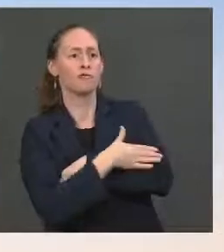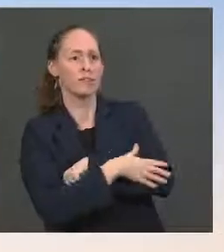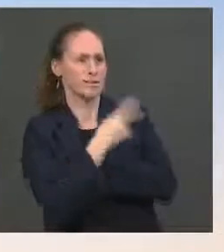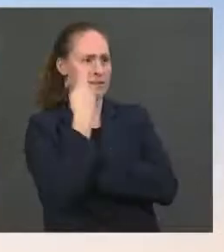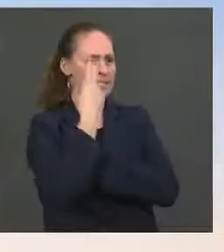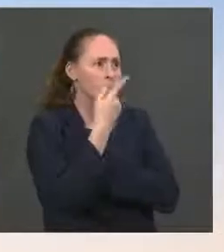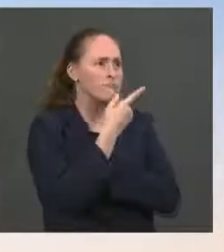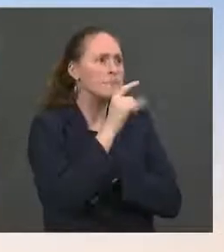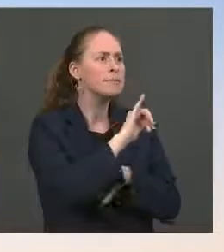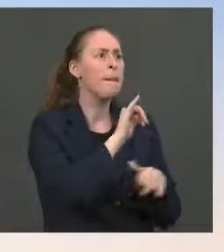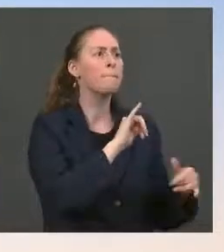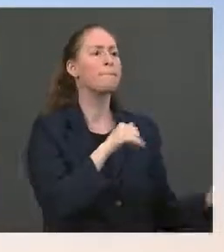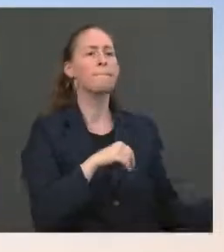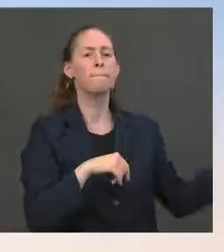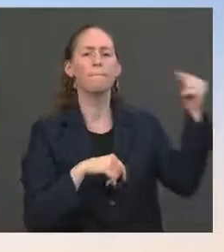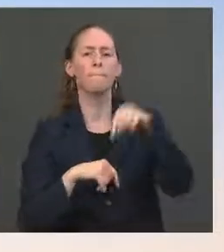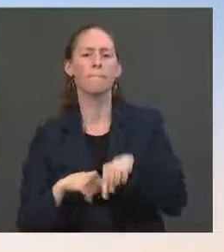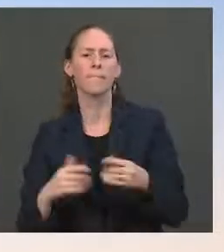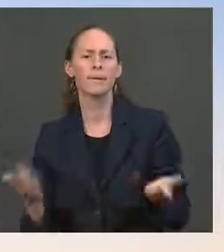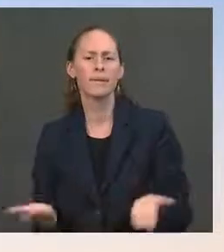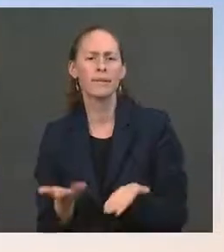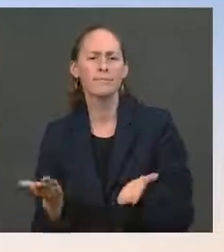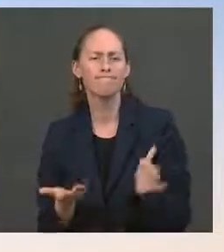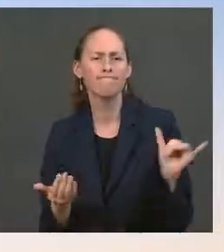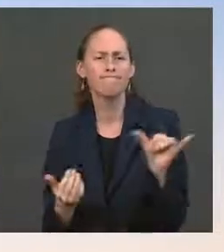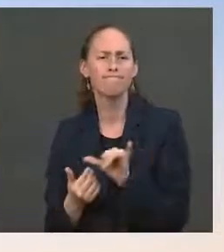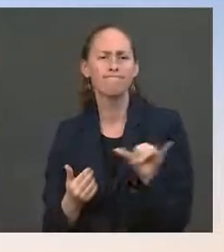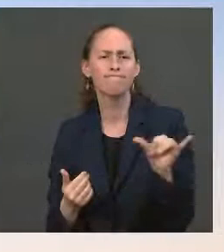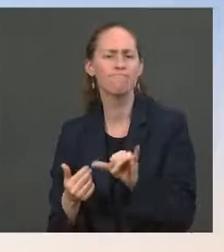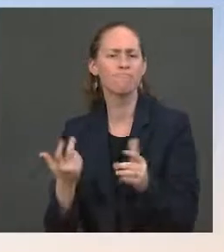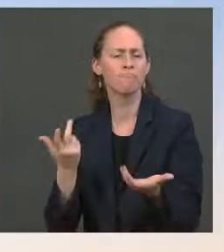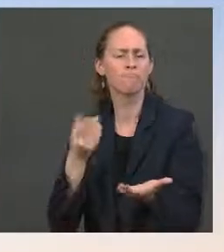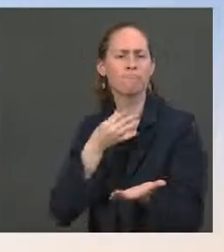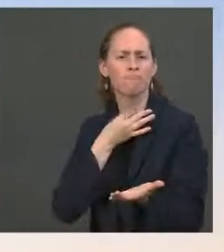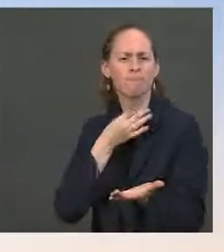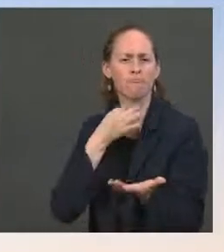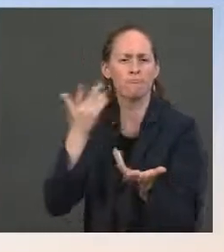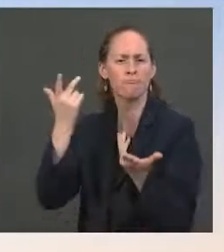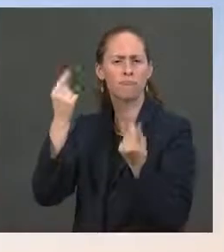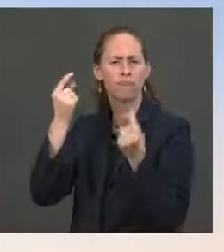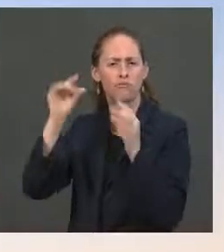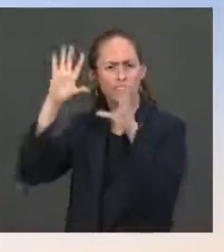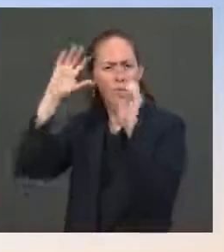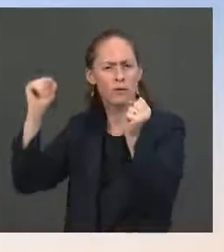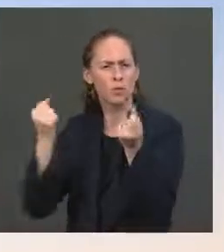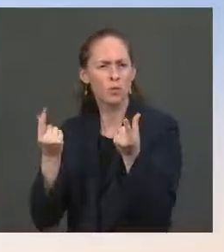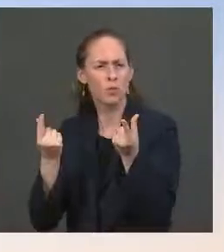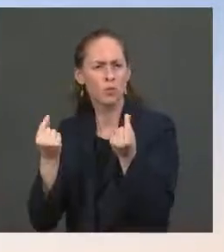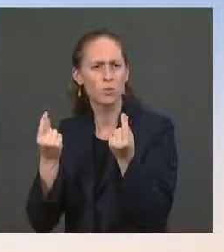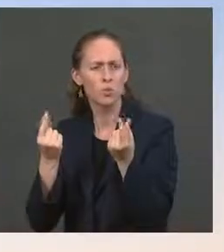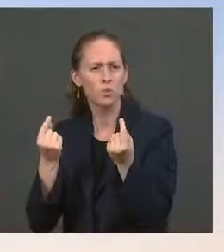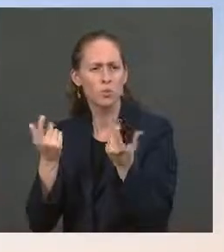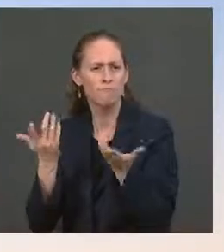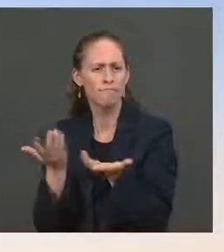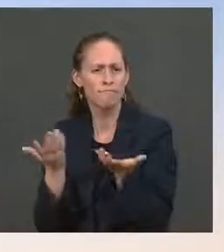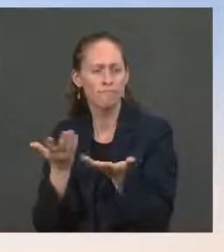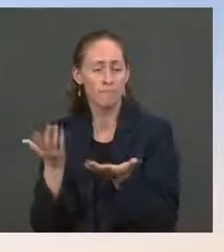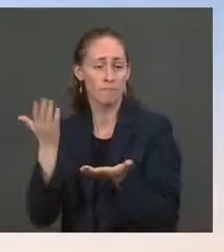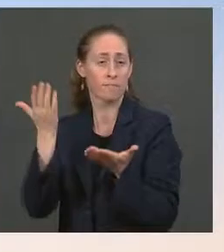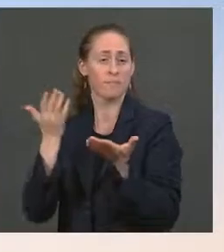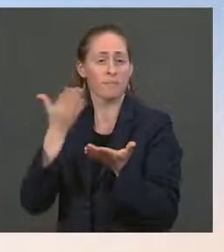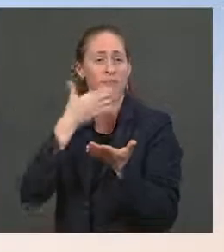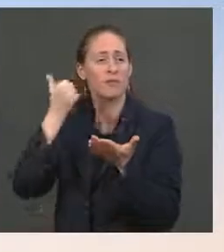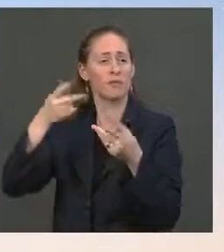this administration want to do about addressing this matter? Should states be allowed to continue to set sort